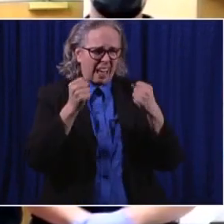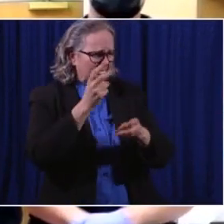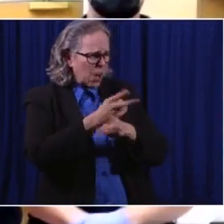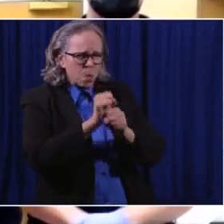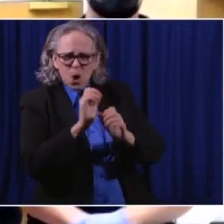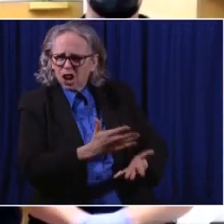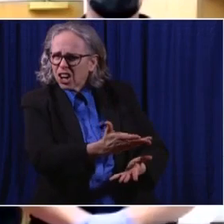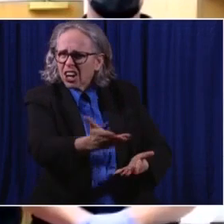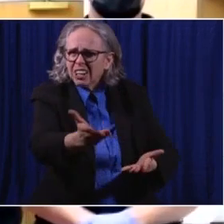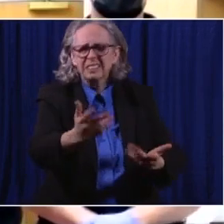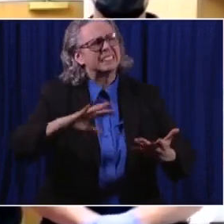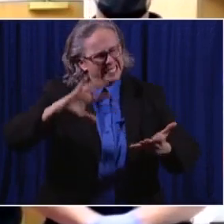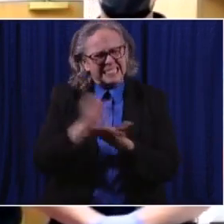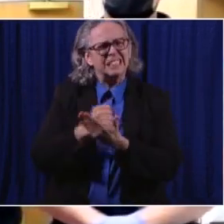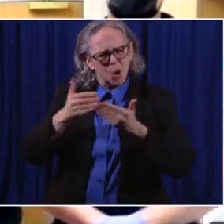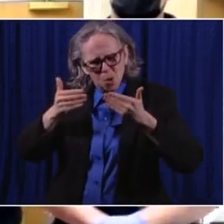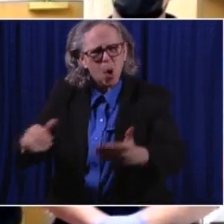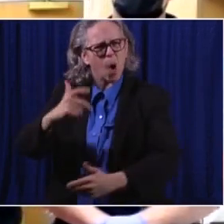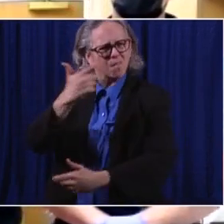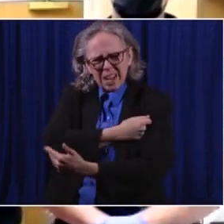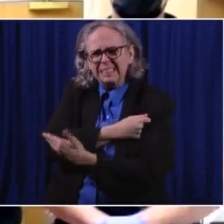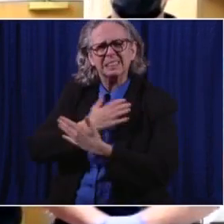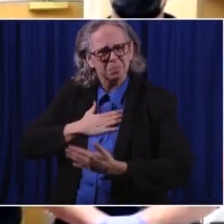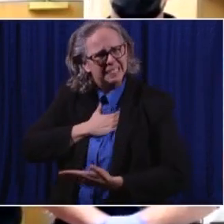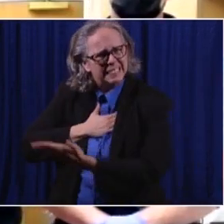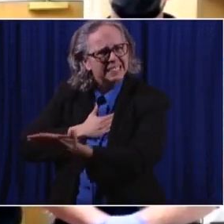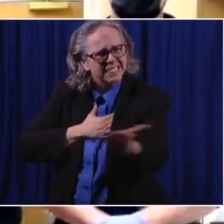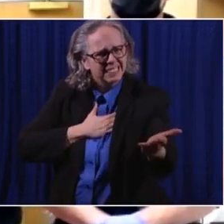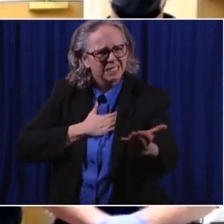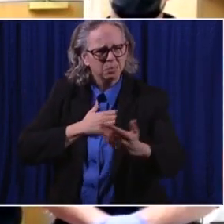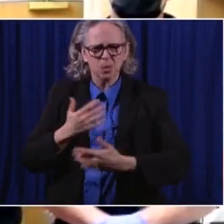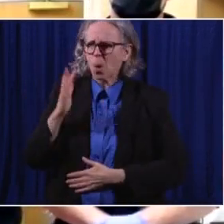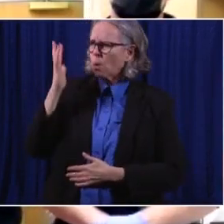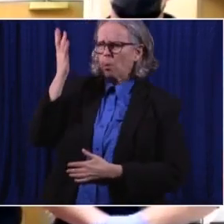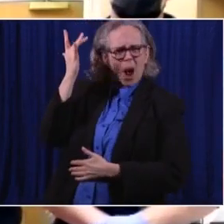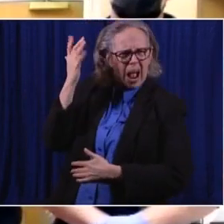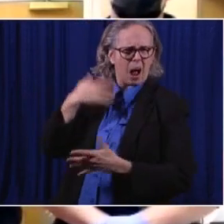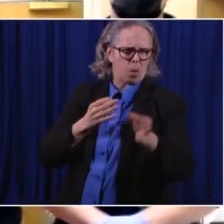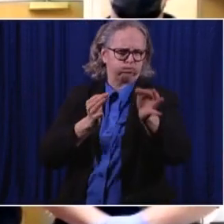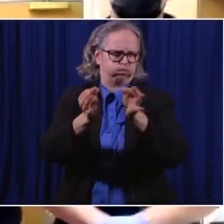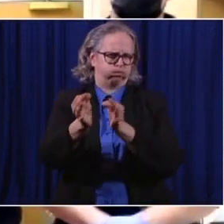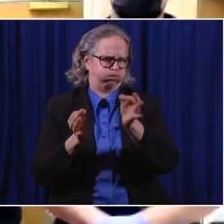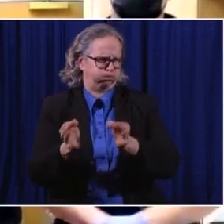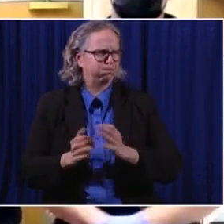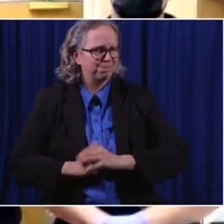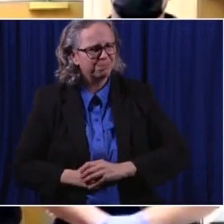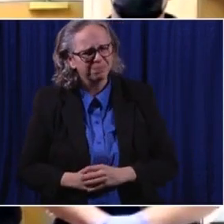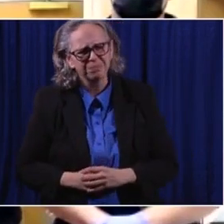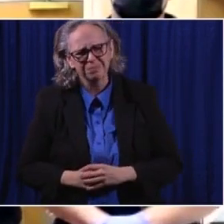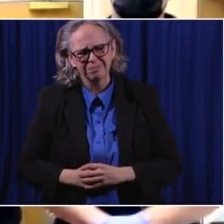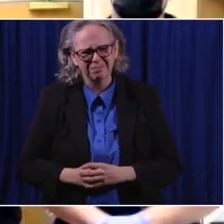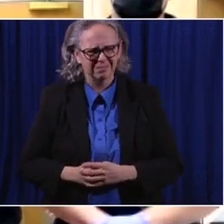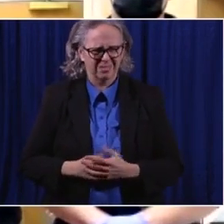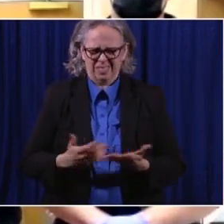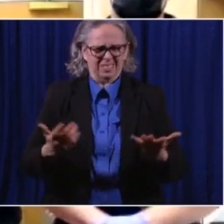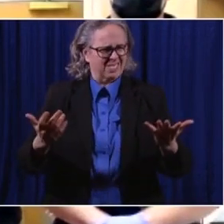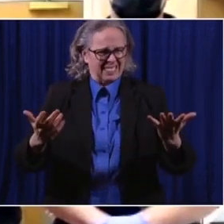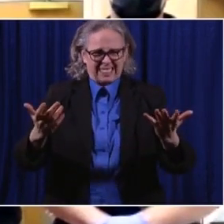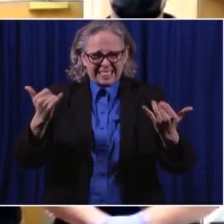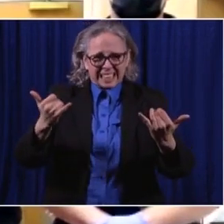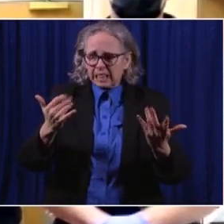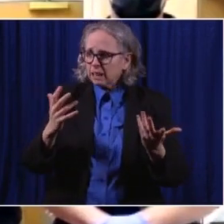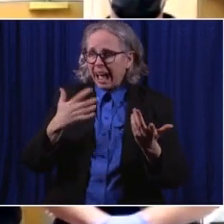a couple of reasons. Number one, we need to be going out and vaccinating the public. We are a